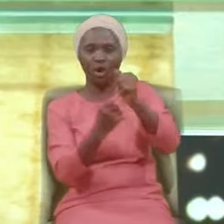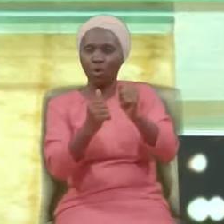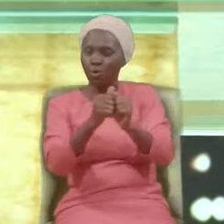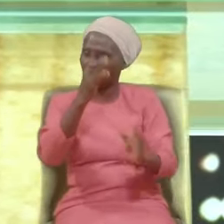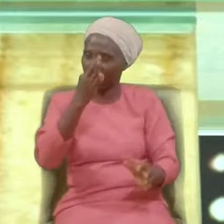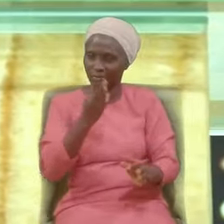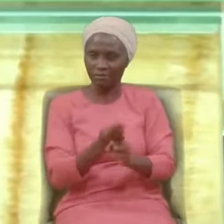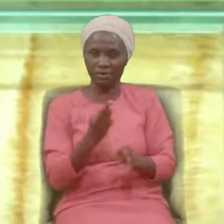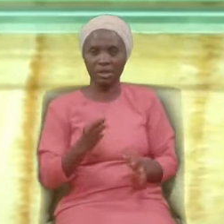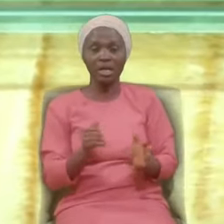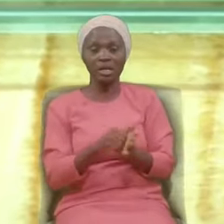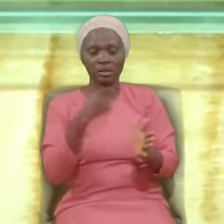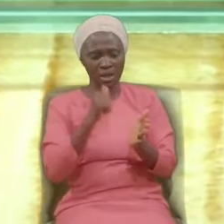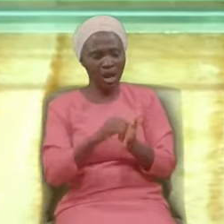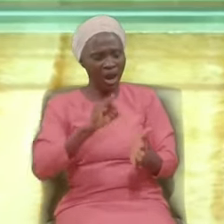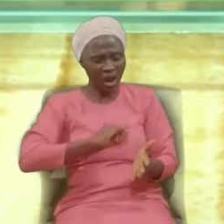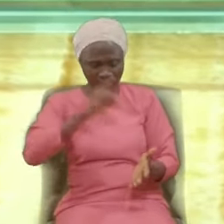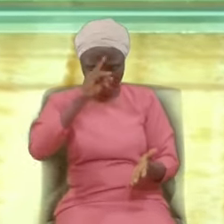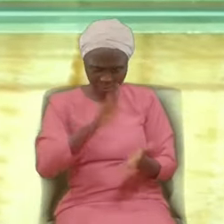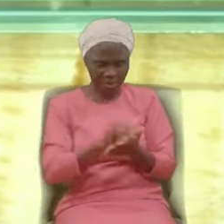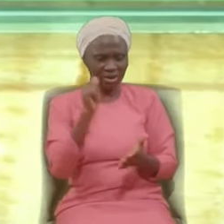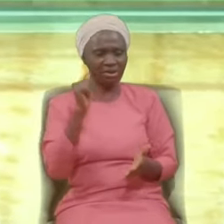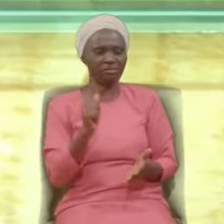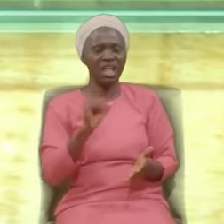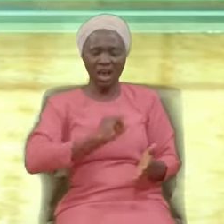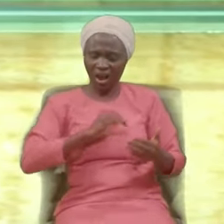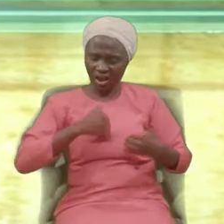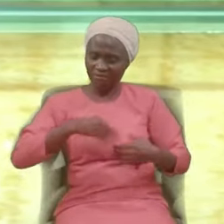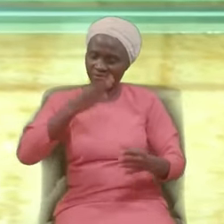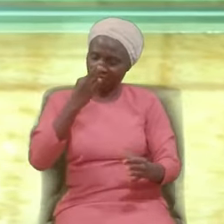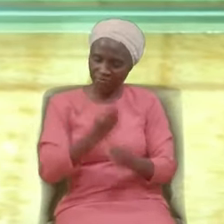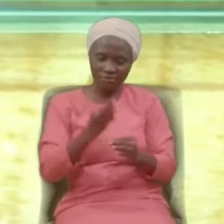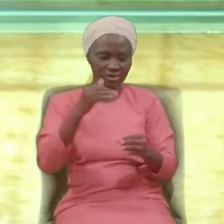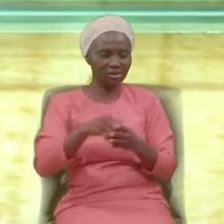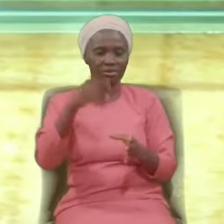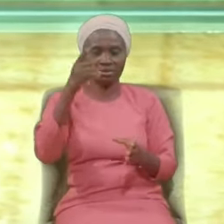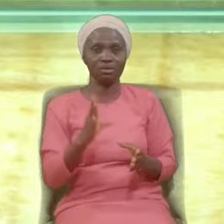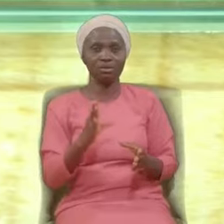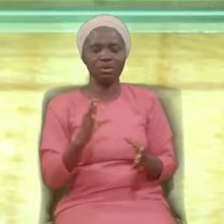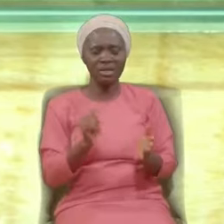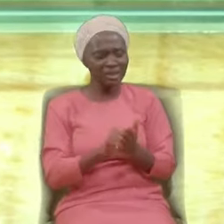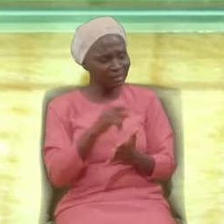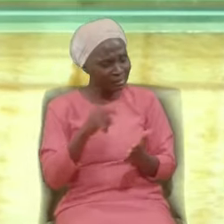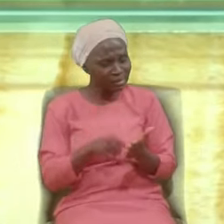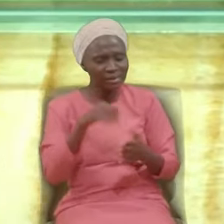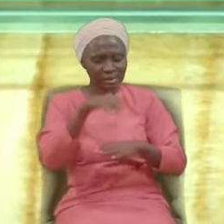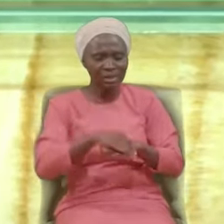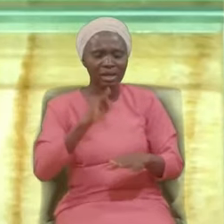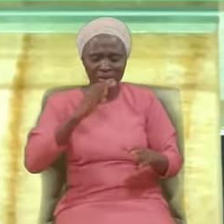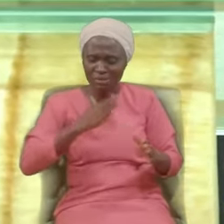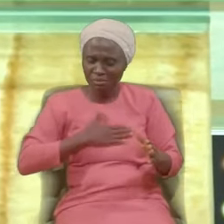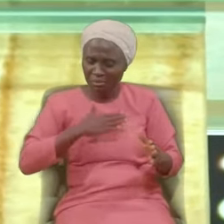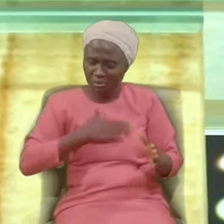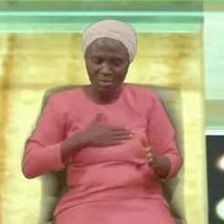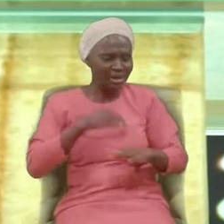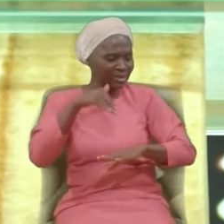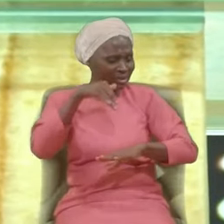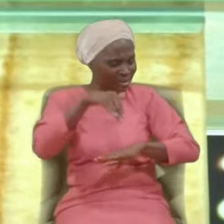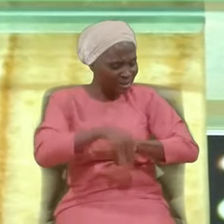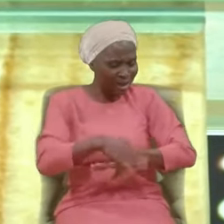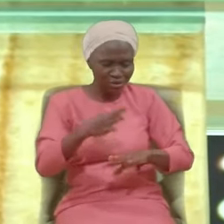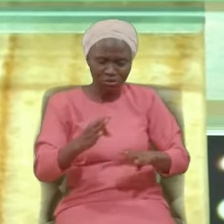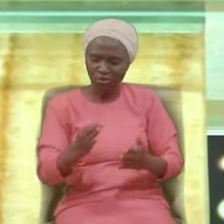faith in God. That tonight is the night of my recovery. Faith anchored